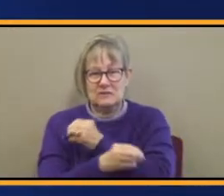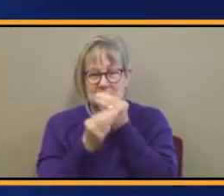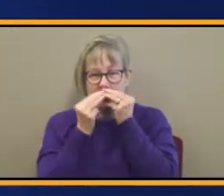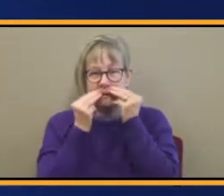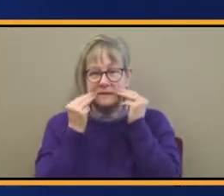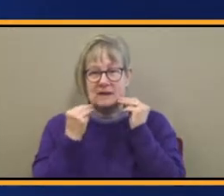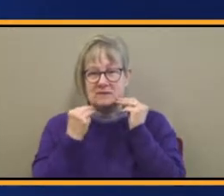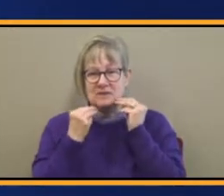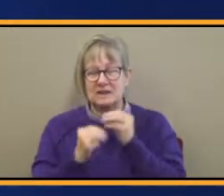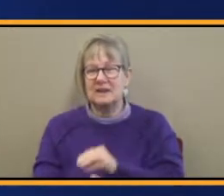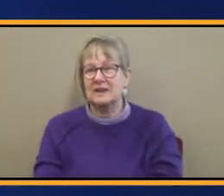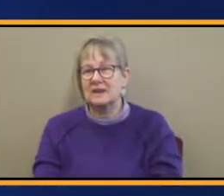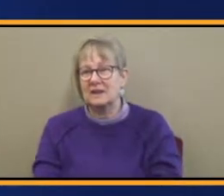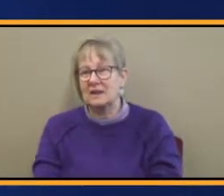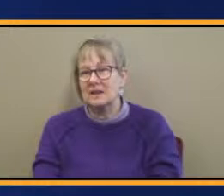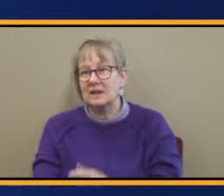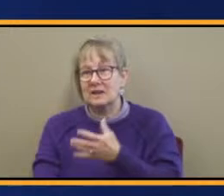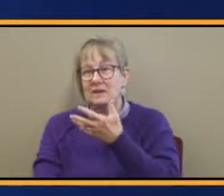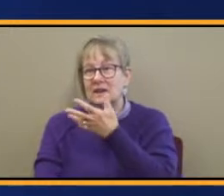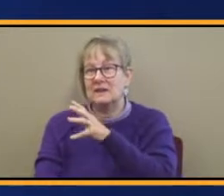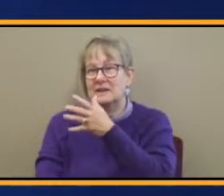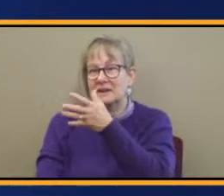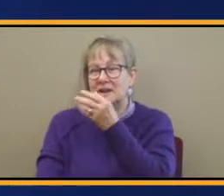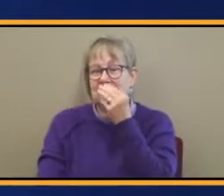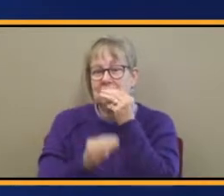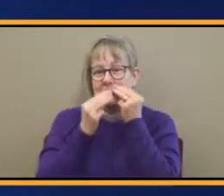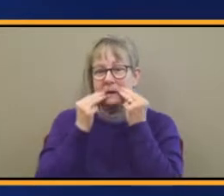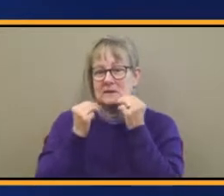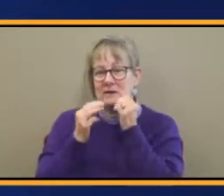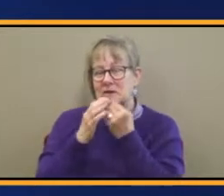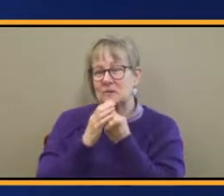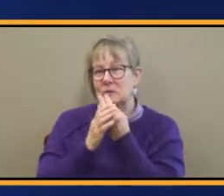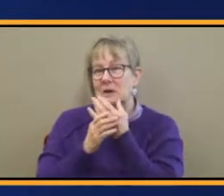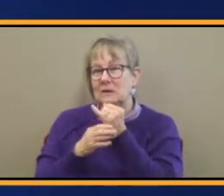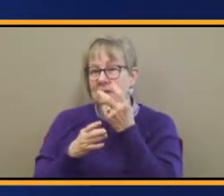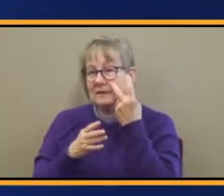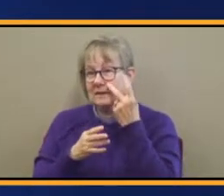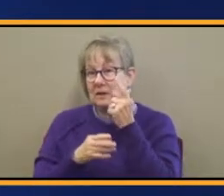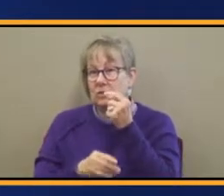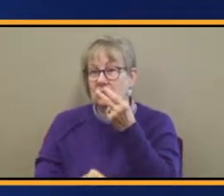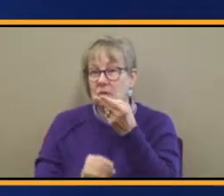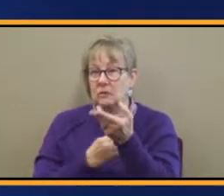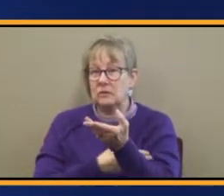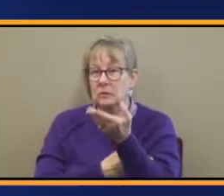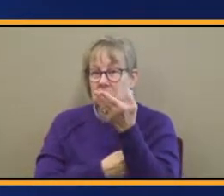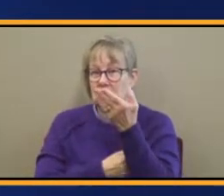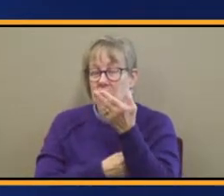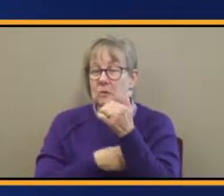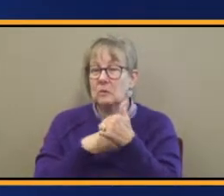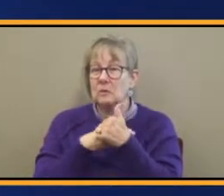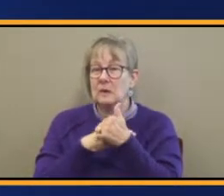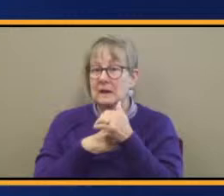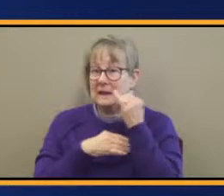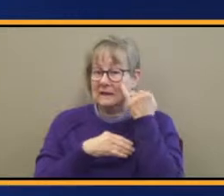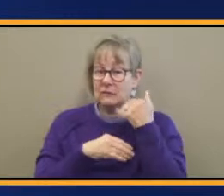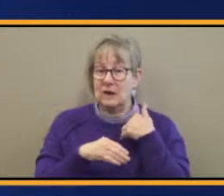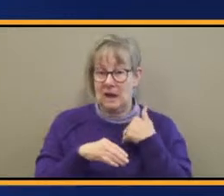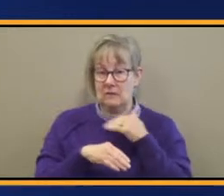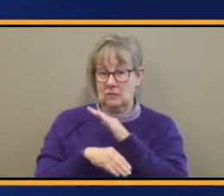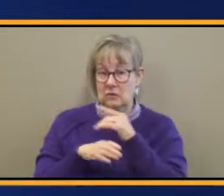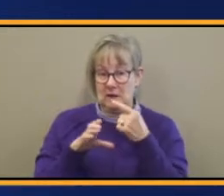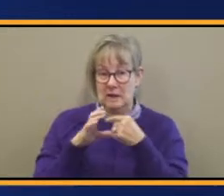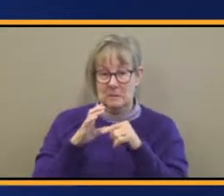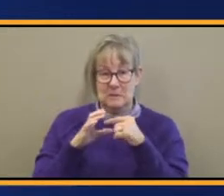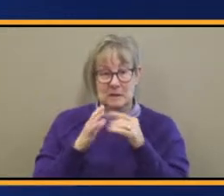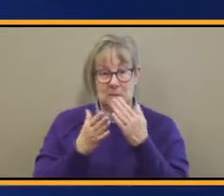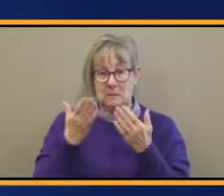It's El Paso's it's only mustache, mustache I can grow. No, have you seen your Thursday mornings we're sending out? If we have your email, and maybe some of you already